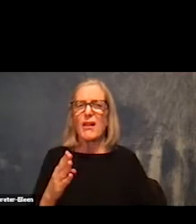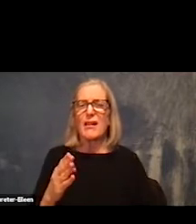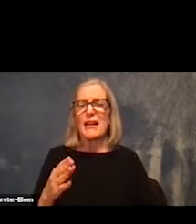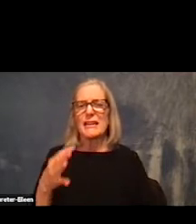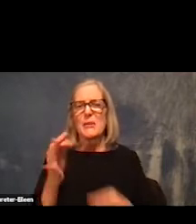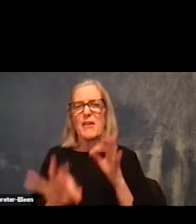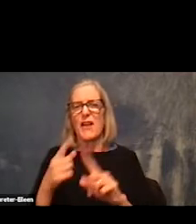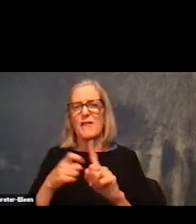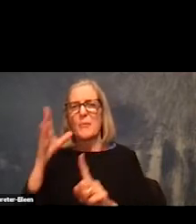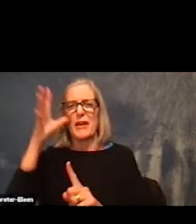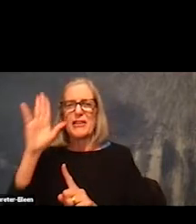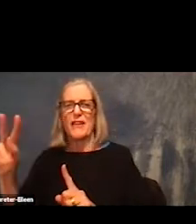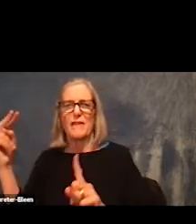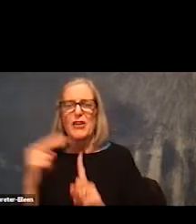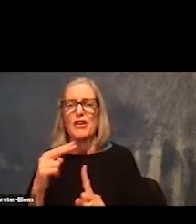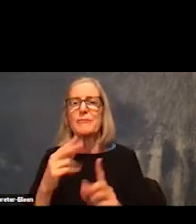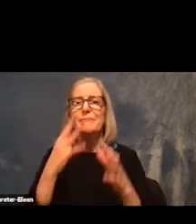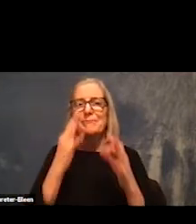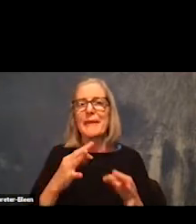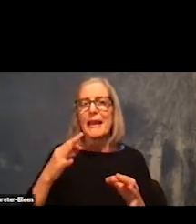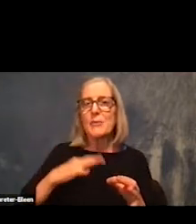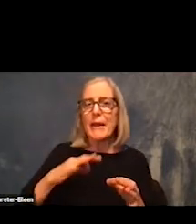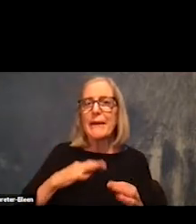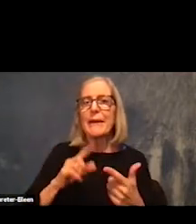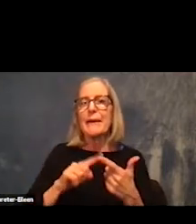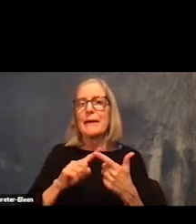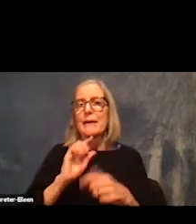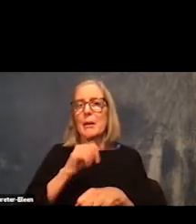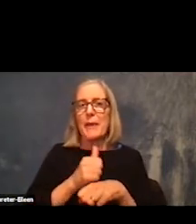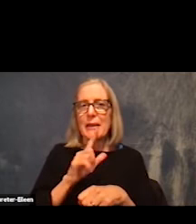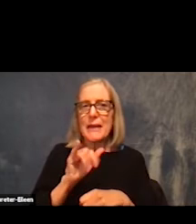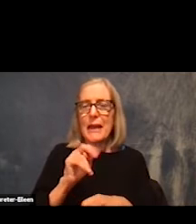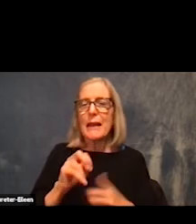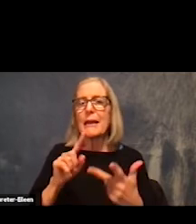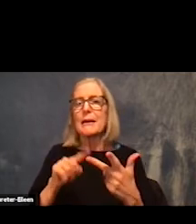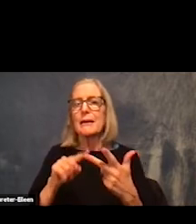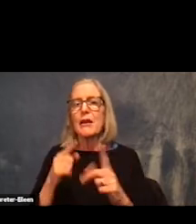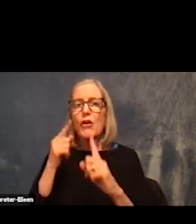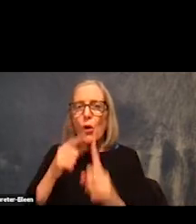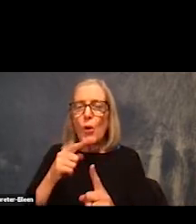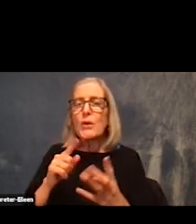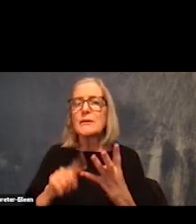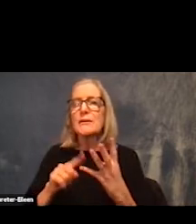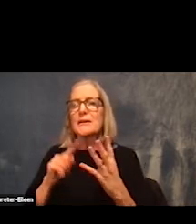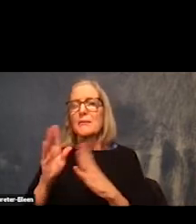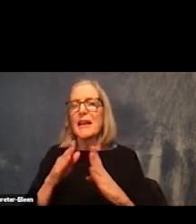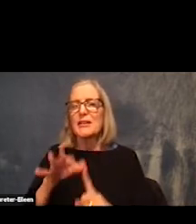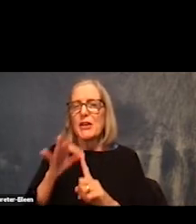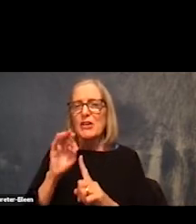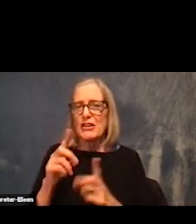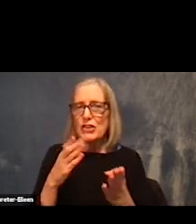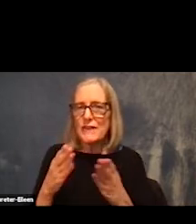determine eligibility, we find a baseline, we set goals, we plan special ed services and supports, we